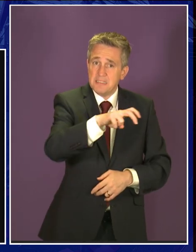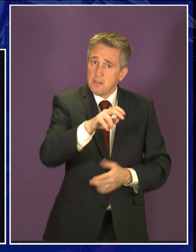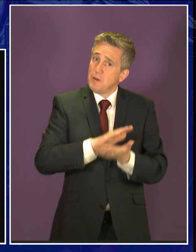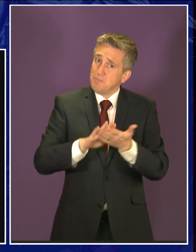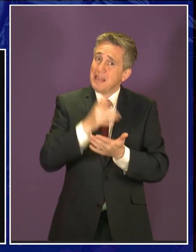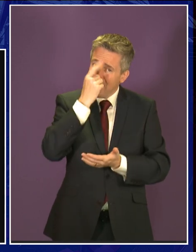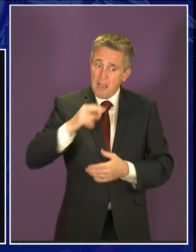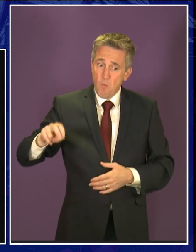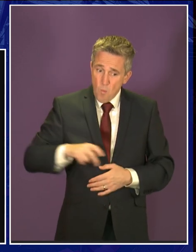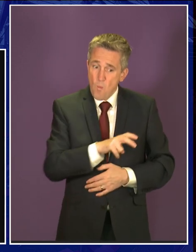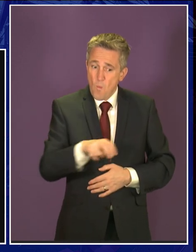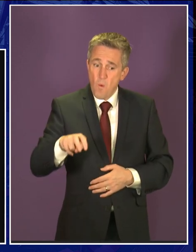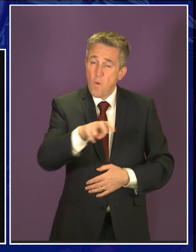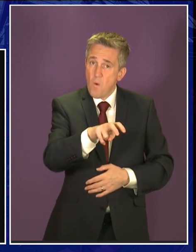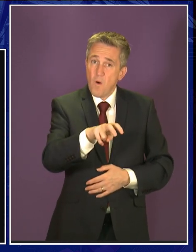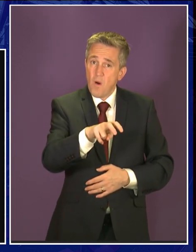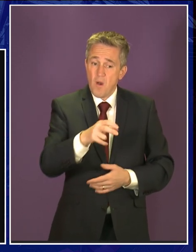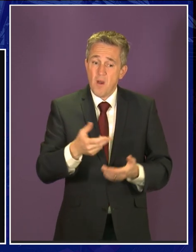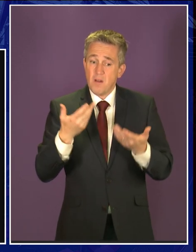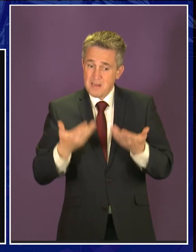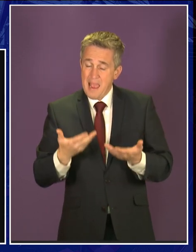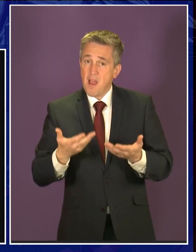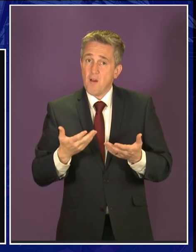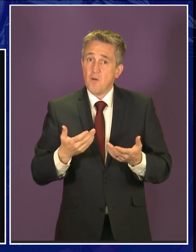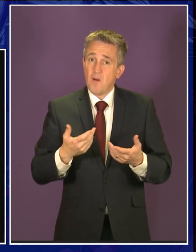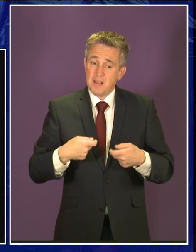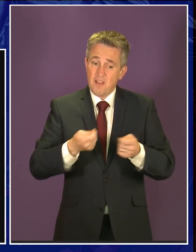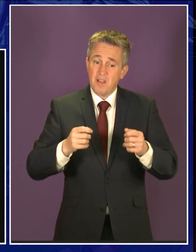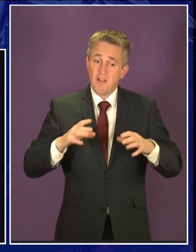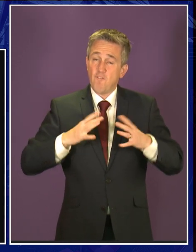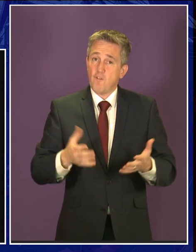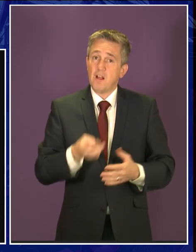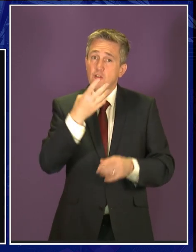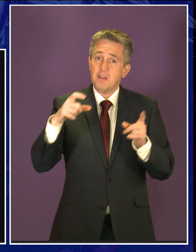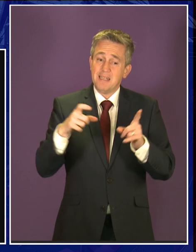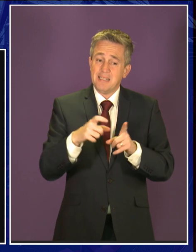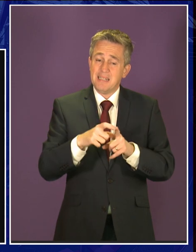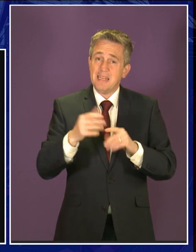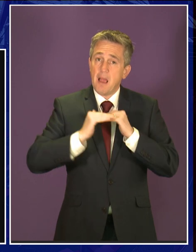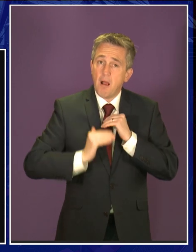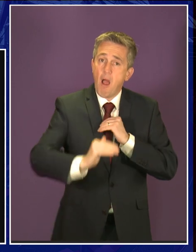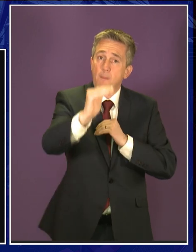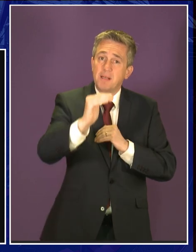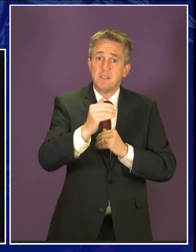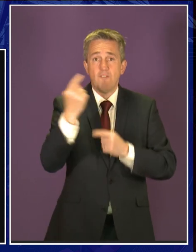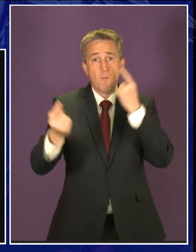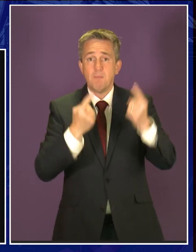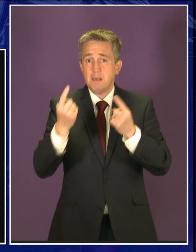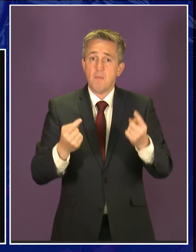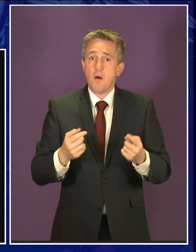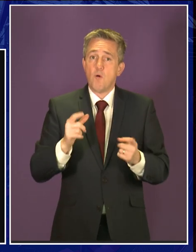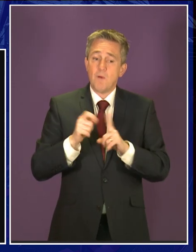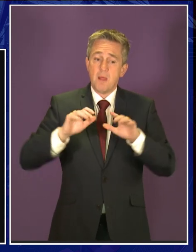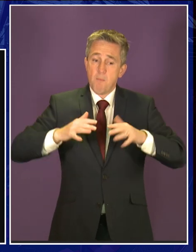house. And in fact, she is now giving away for free three-dimensional carpets to people with Parkinson's around the